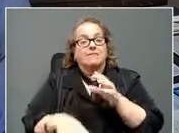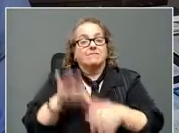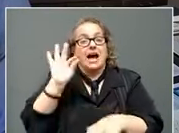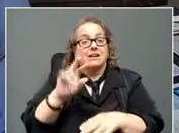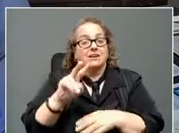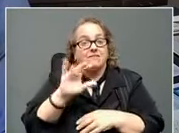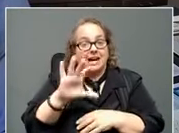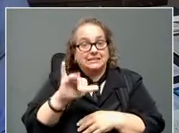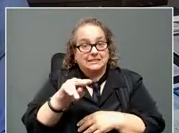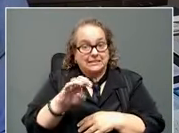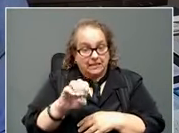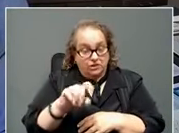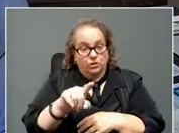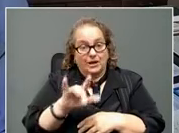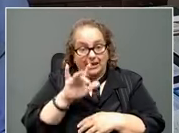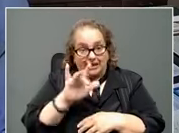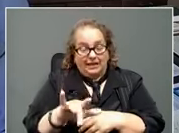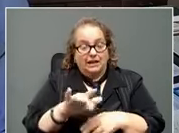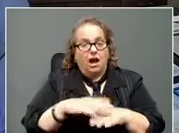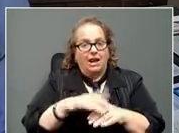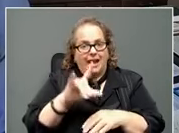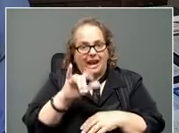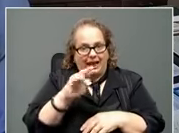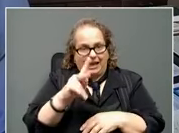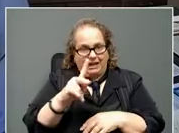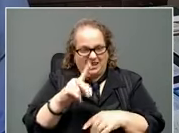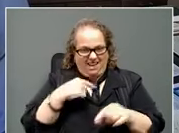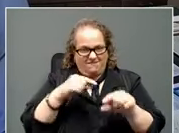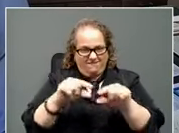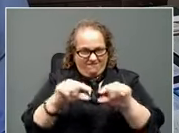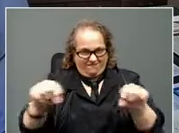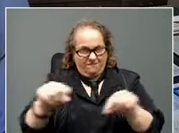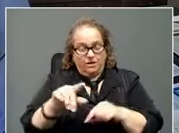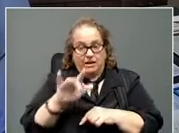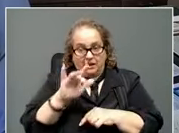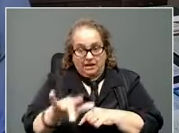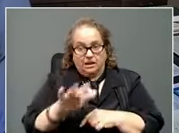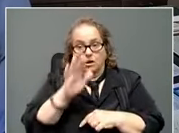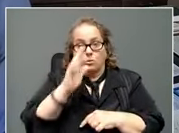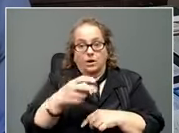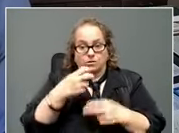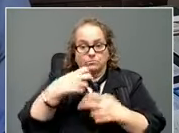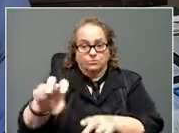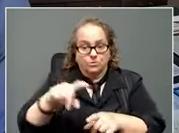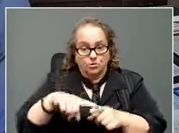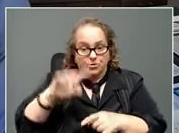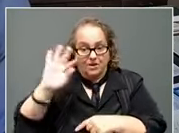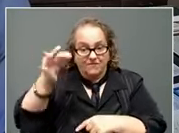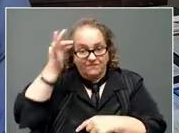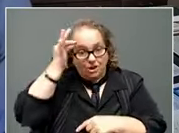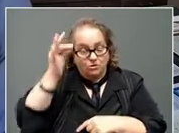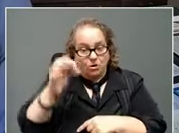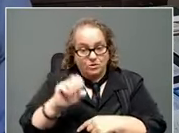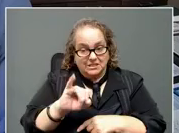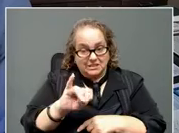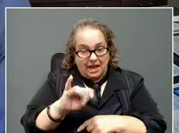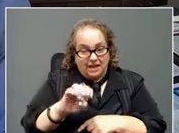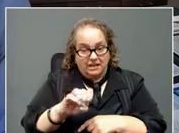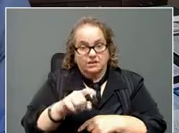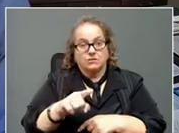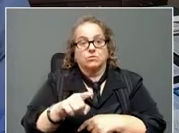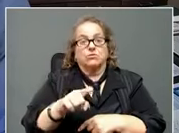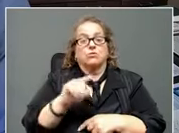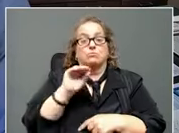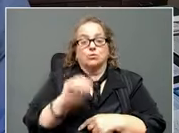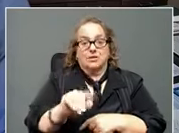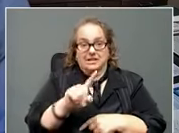on a link that we've embedded there. It will take you to a federal site, and you can put in your zip code. And when you put